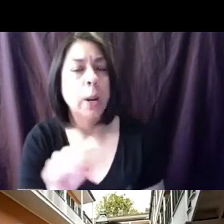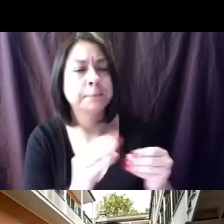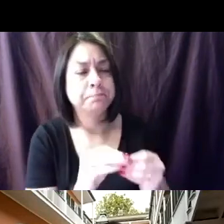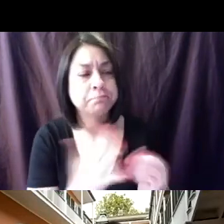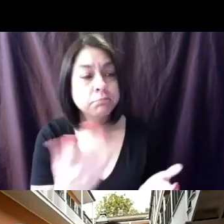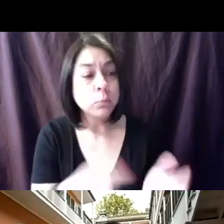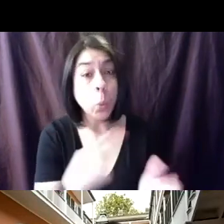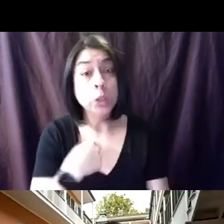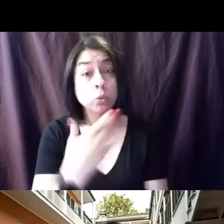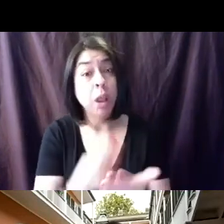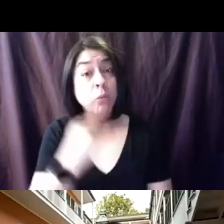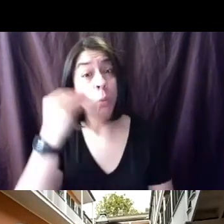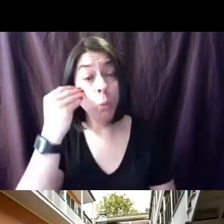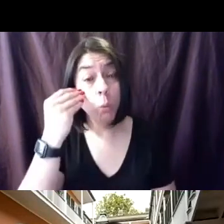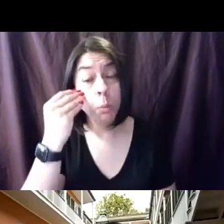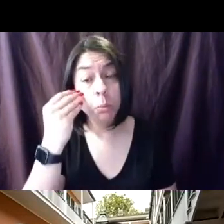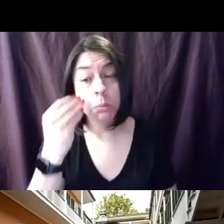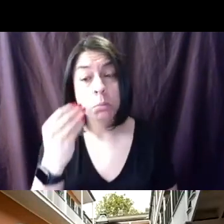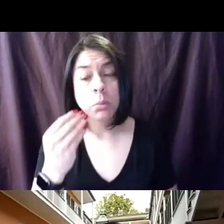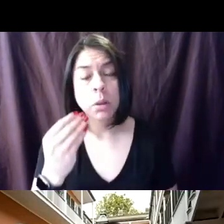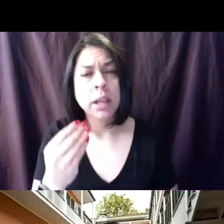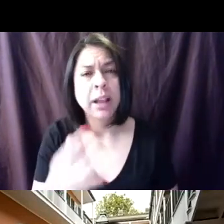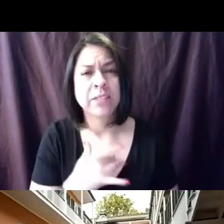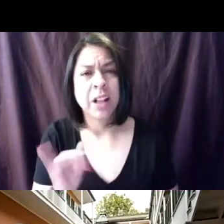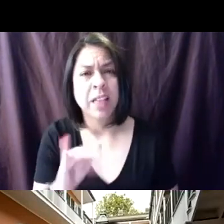Once we got home, we were so confined.